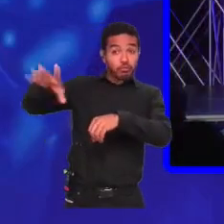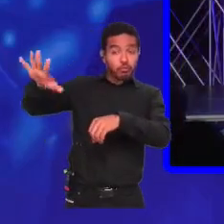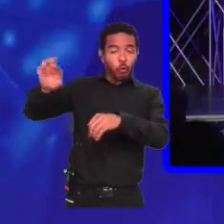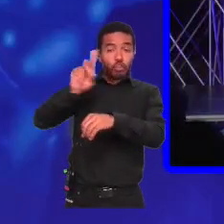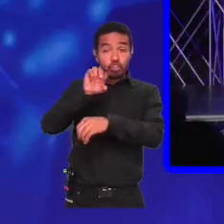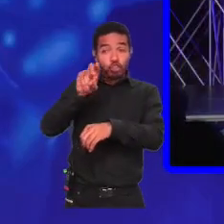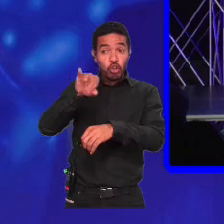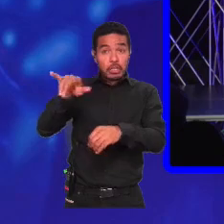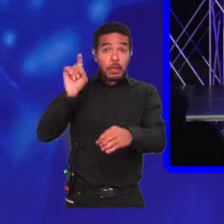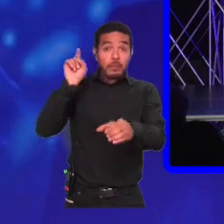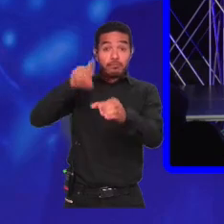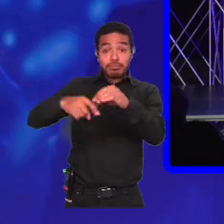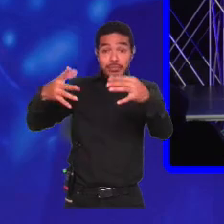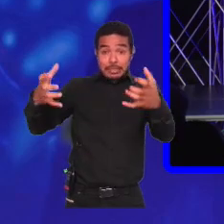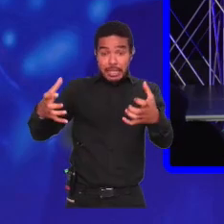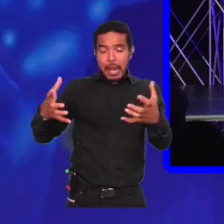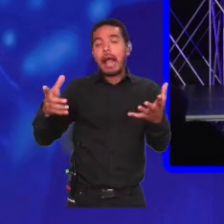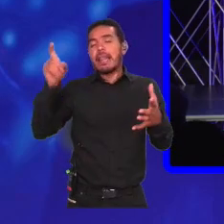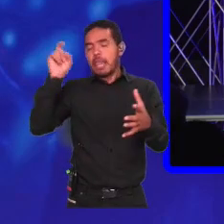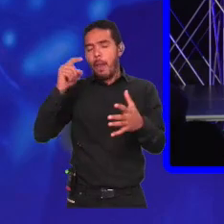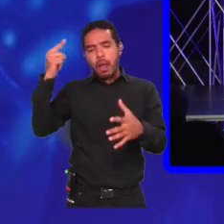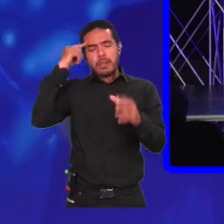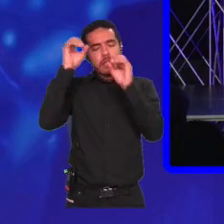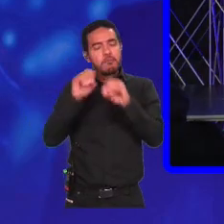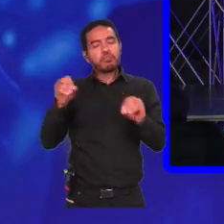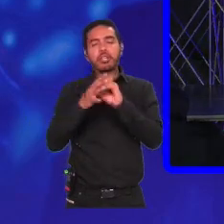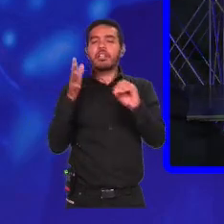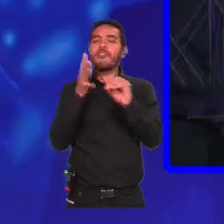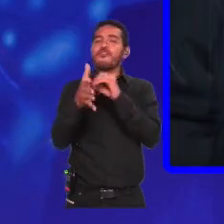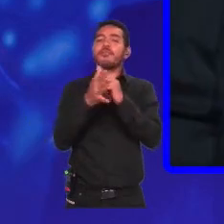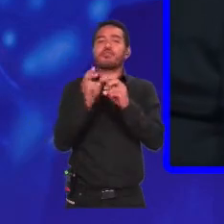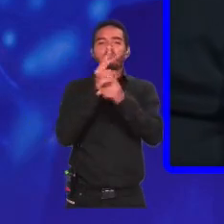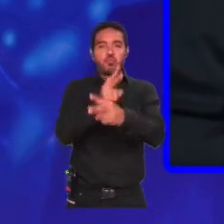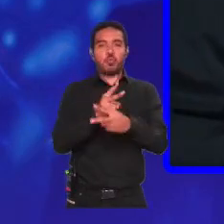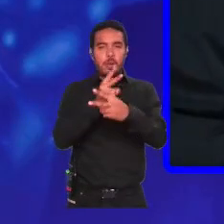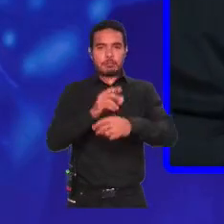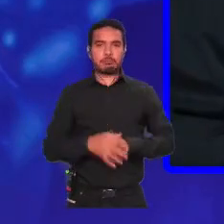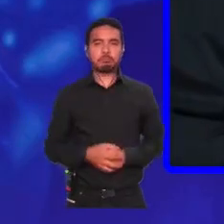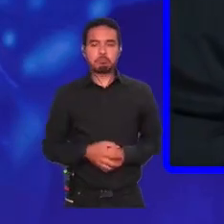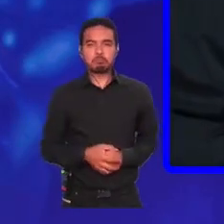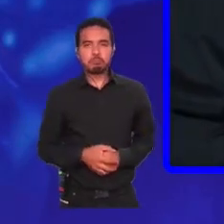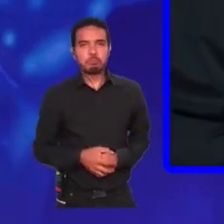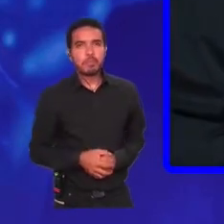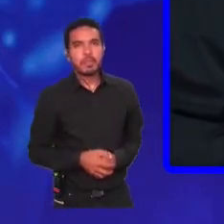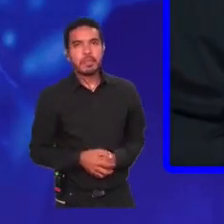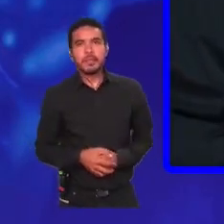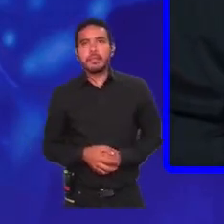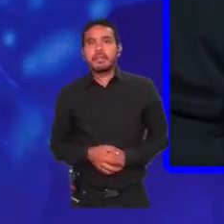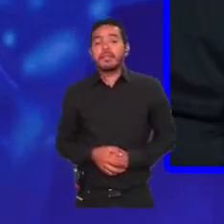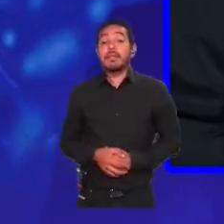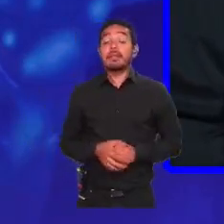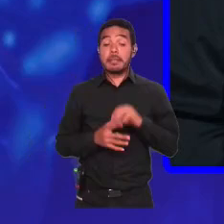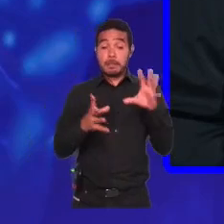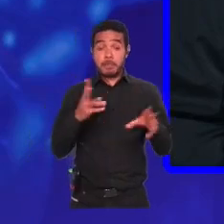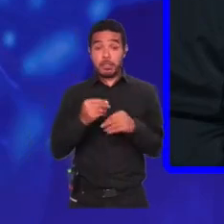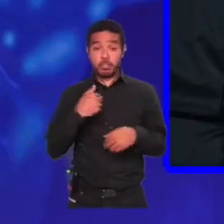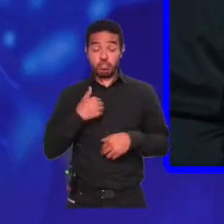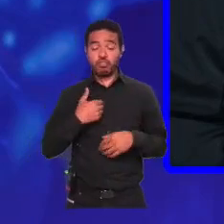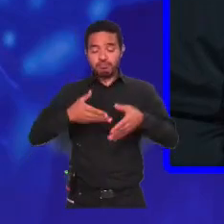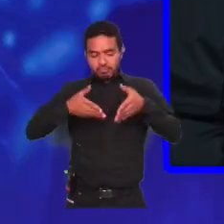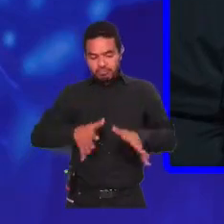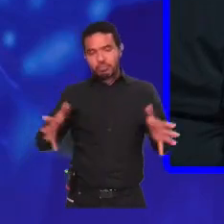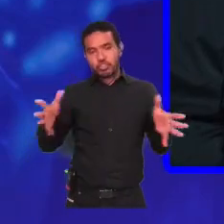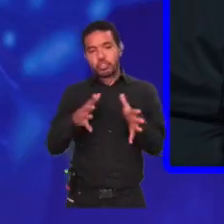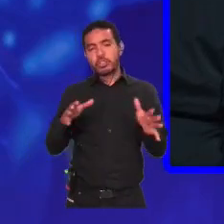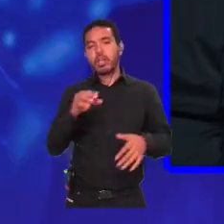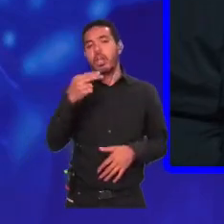add, just more as from an from an individual standpoint of view, it's my first time to Colombia. I'm originally from the Netherlands. How the